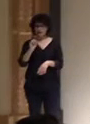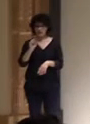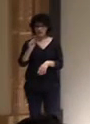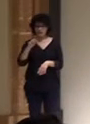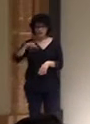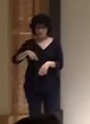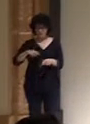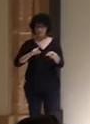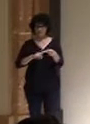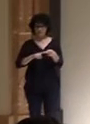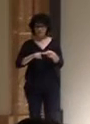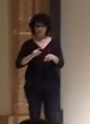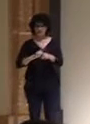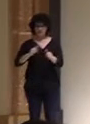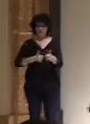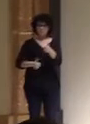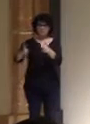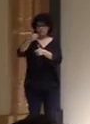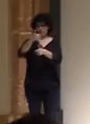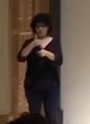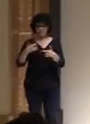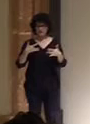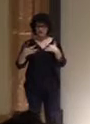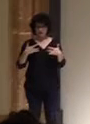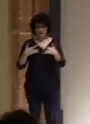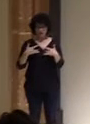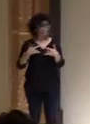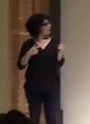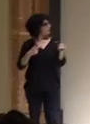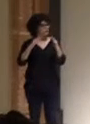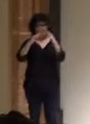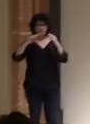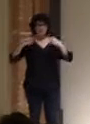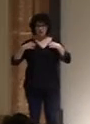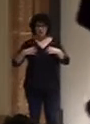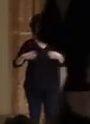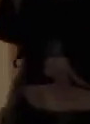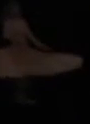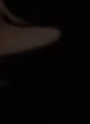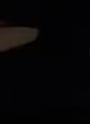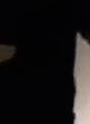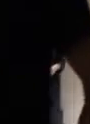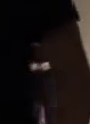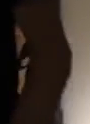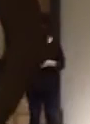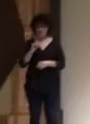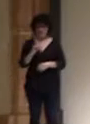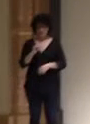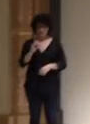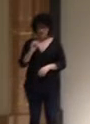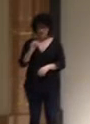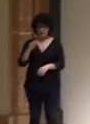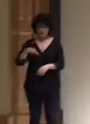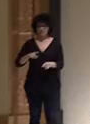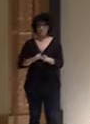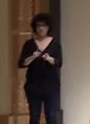of Porto and DD Festival, Paulo Varanda, Director of General Directorate of the Arts of Portugal.